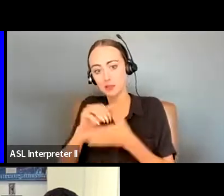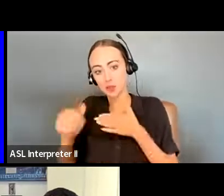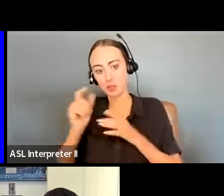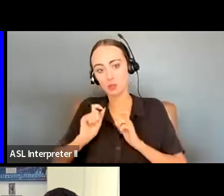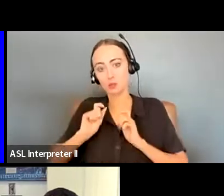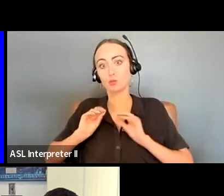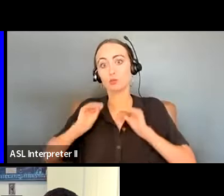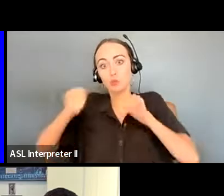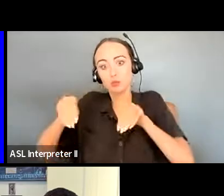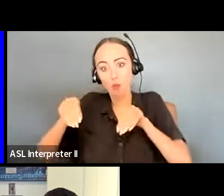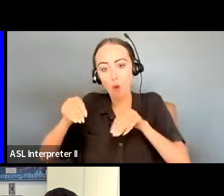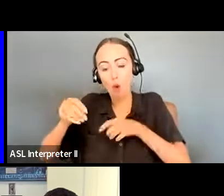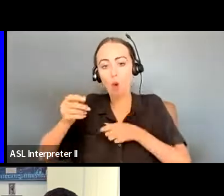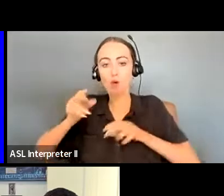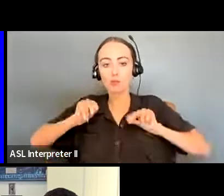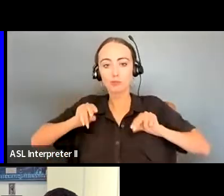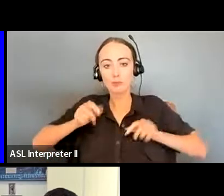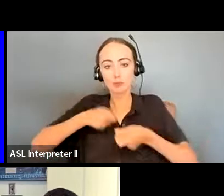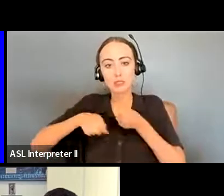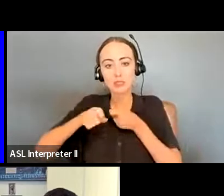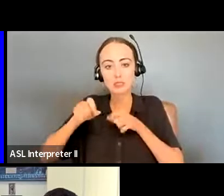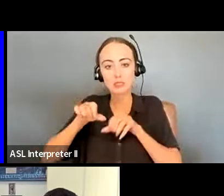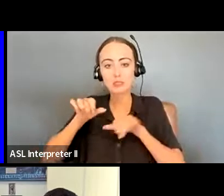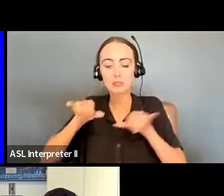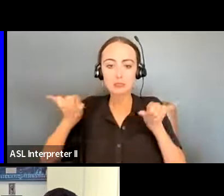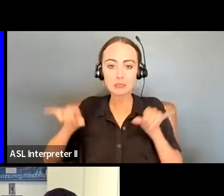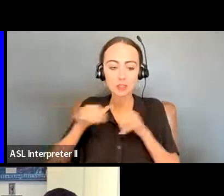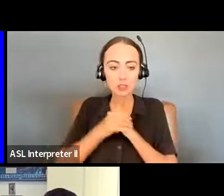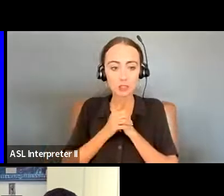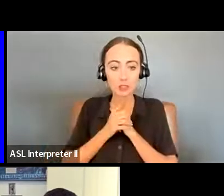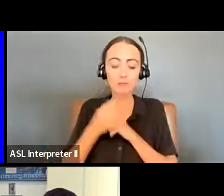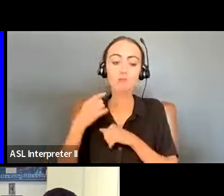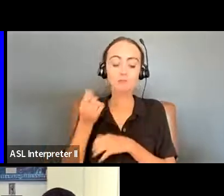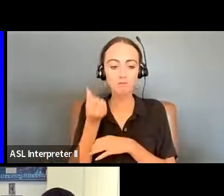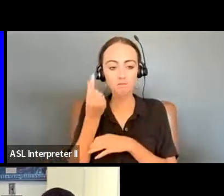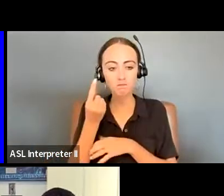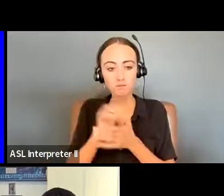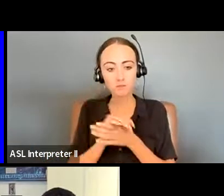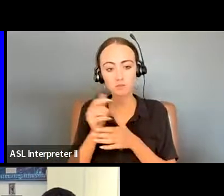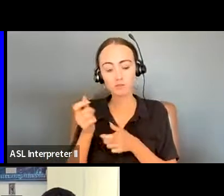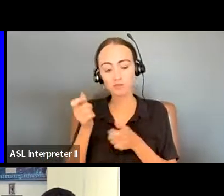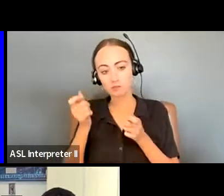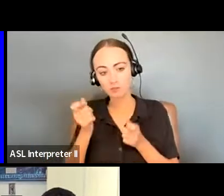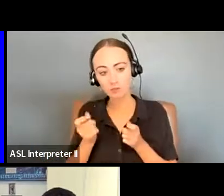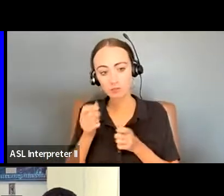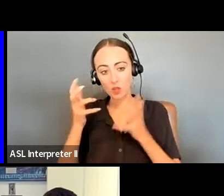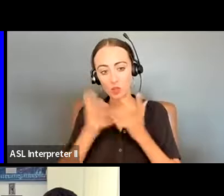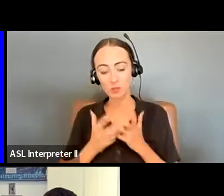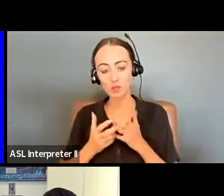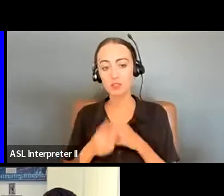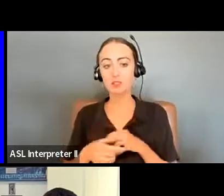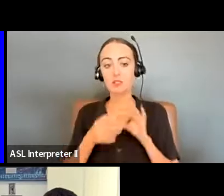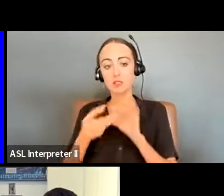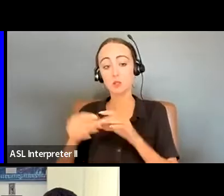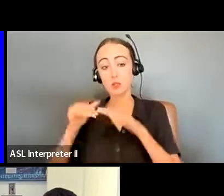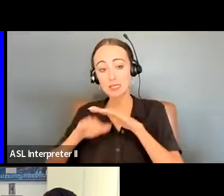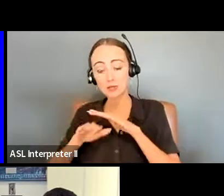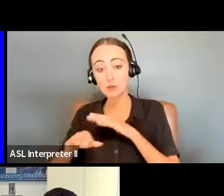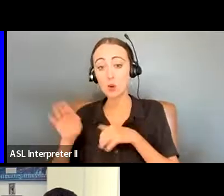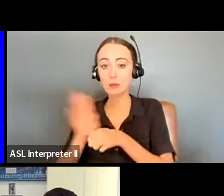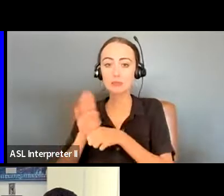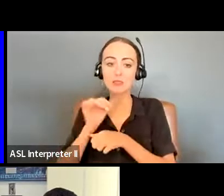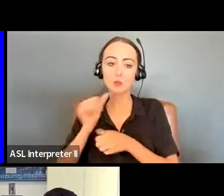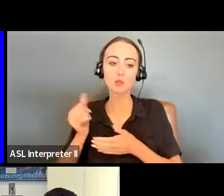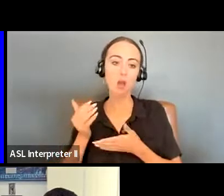changing table. The committee print builds upon the reasonable exemptions in the bill as introduced to account for accessibility and for businesses that do not